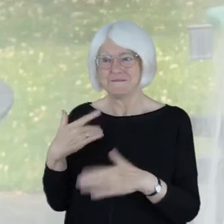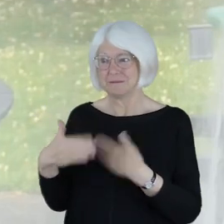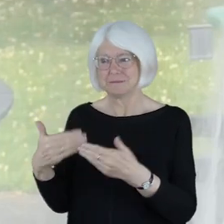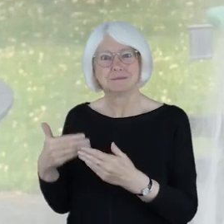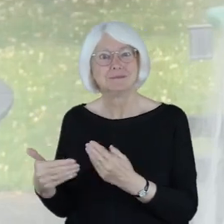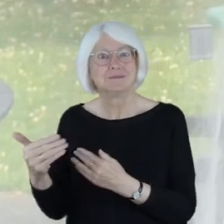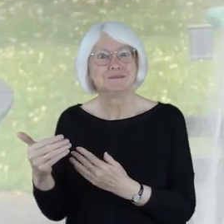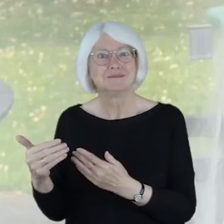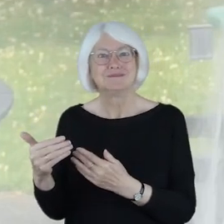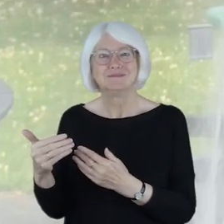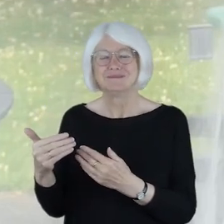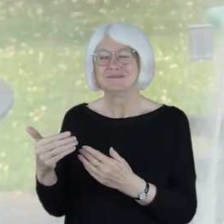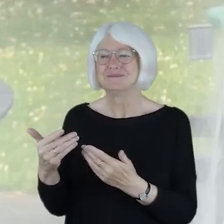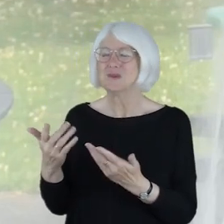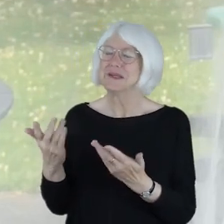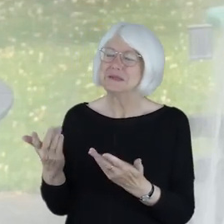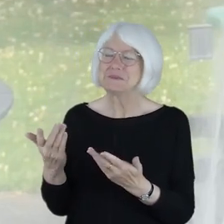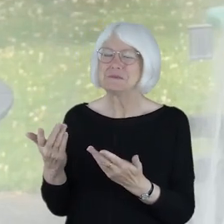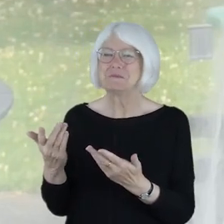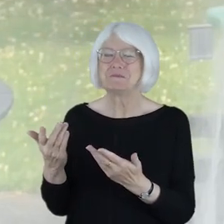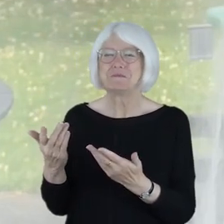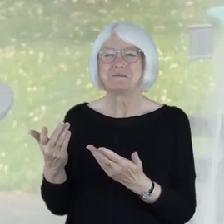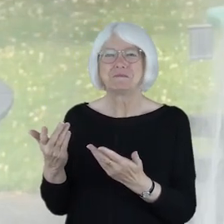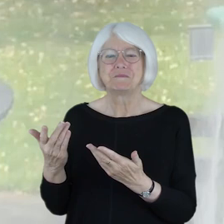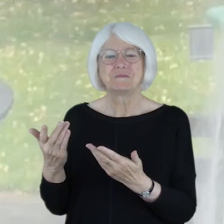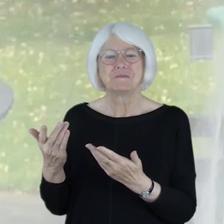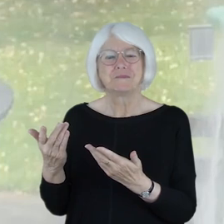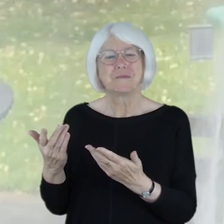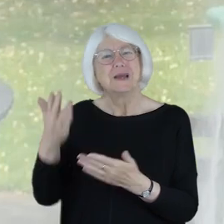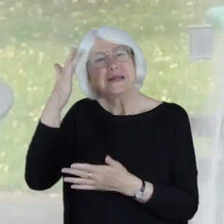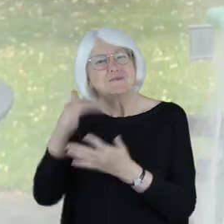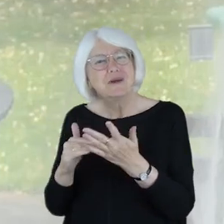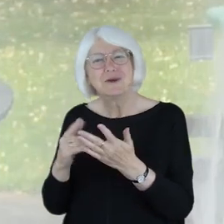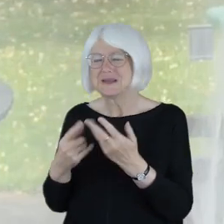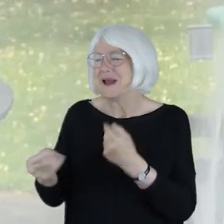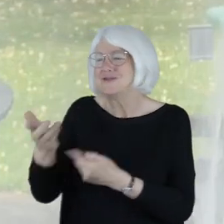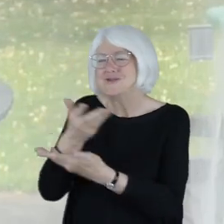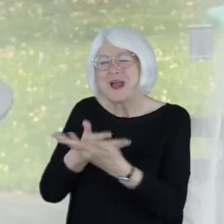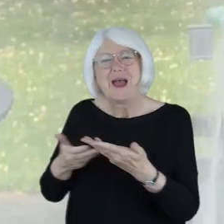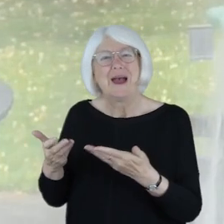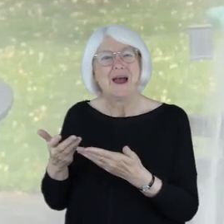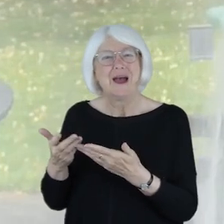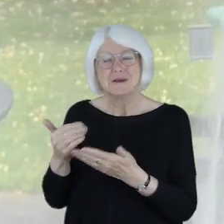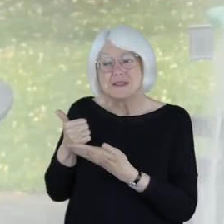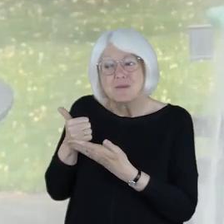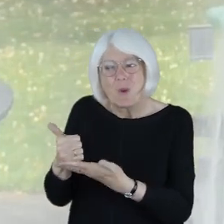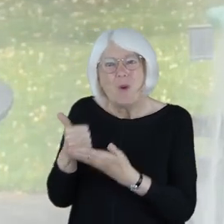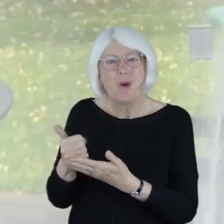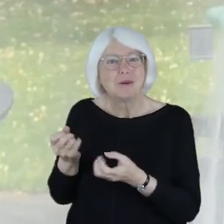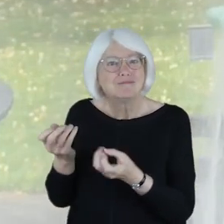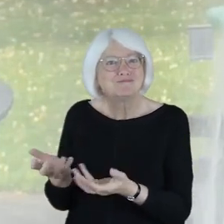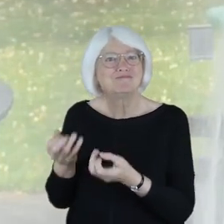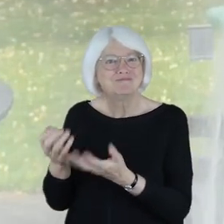lived, where experience can be shared, where support can be